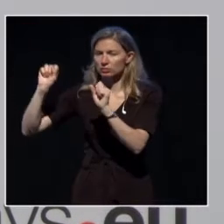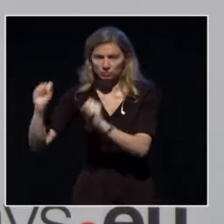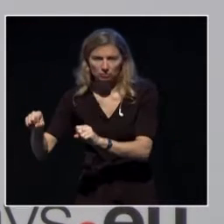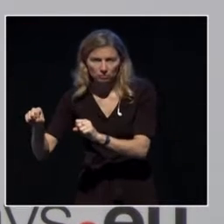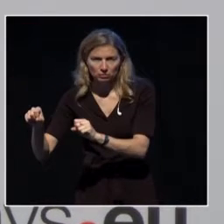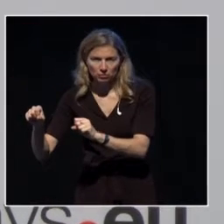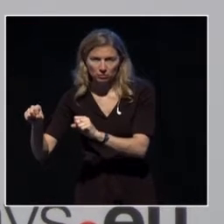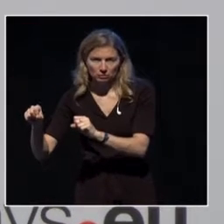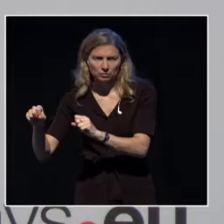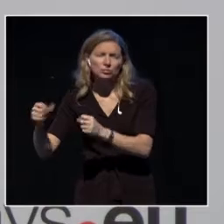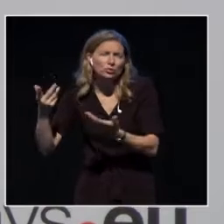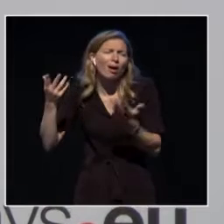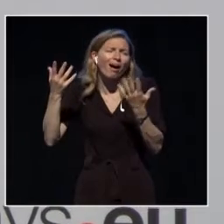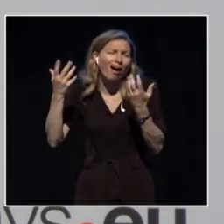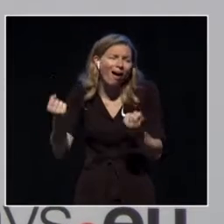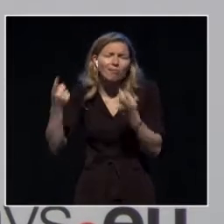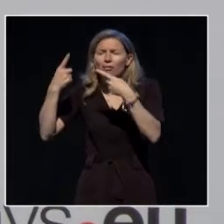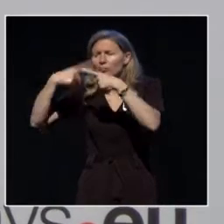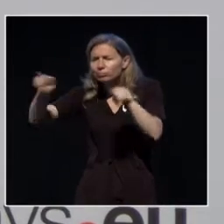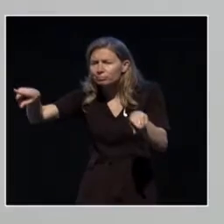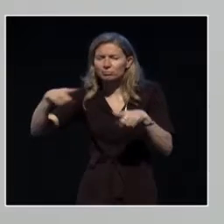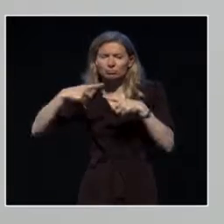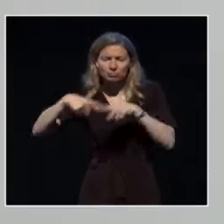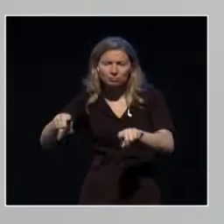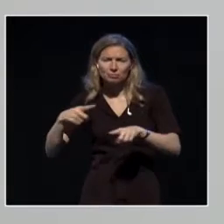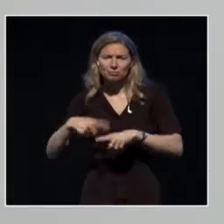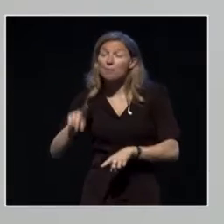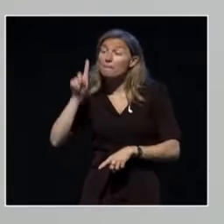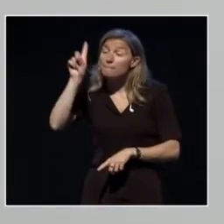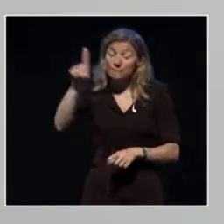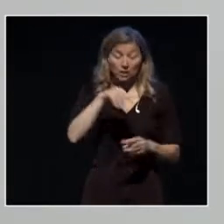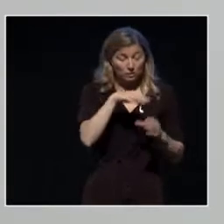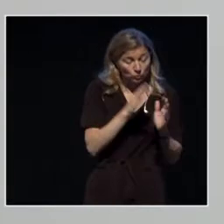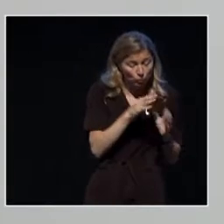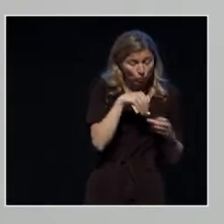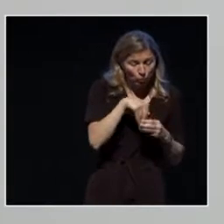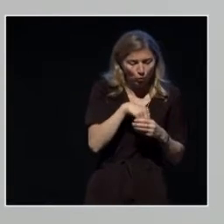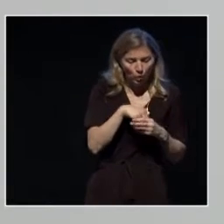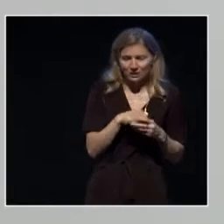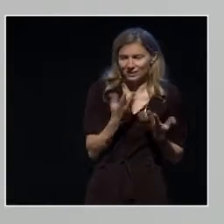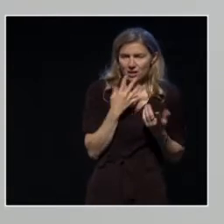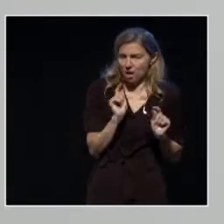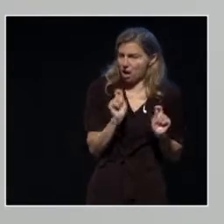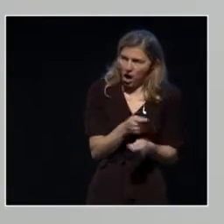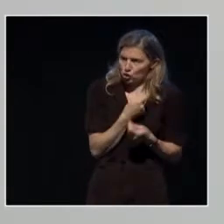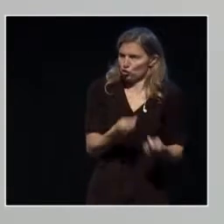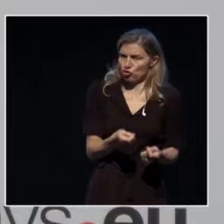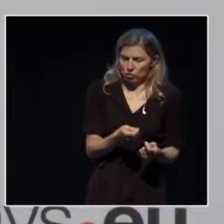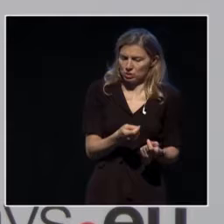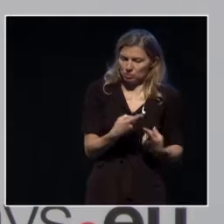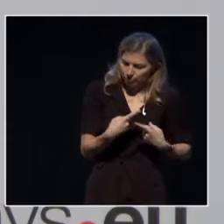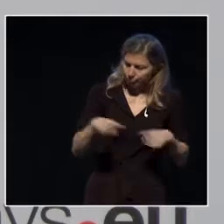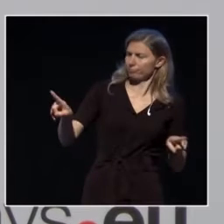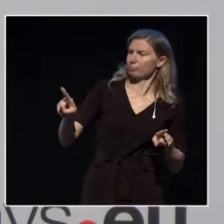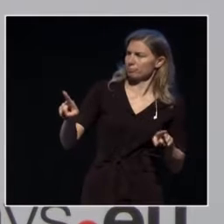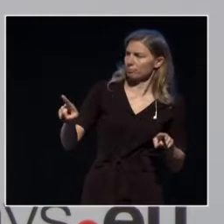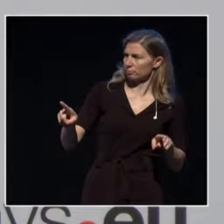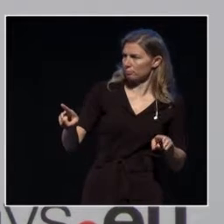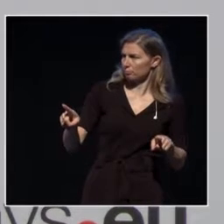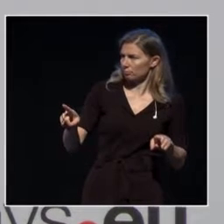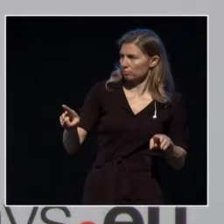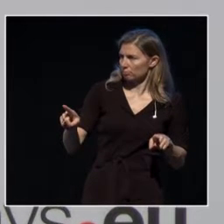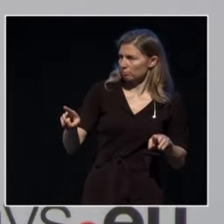And so small enterprises have intrinsic features that make them different from large